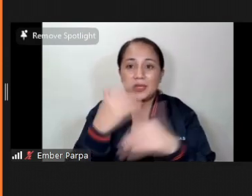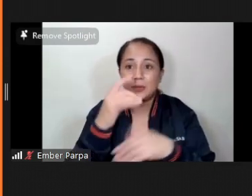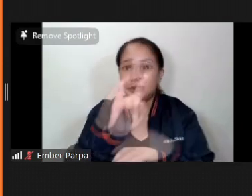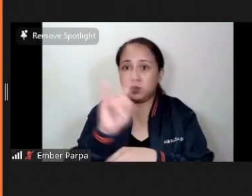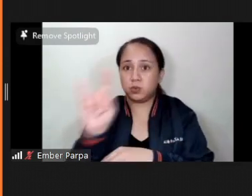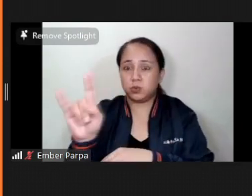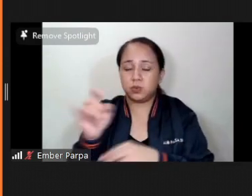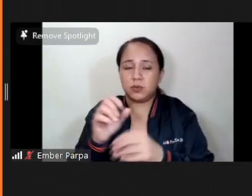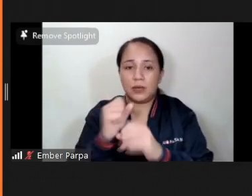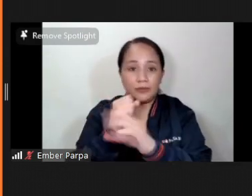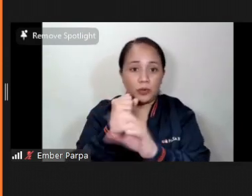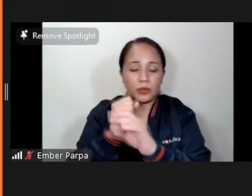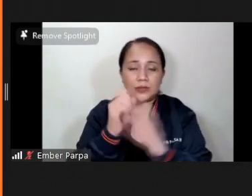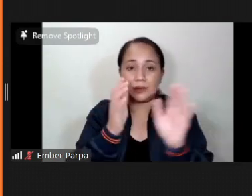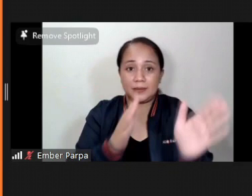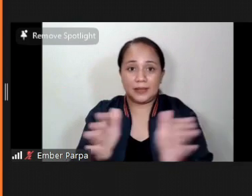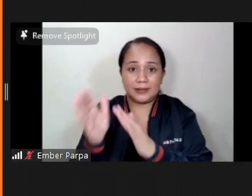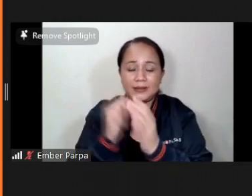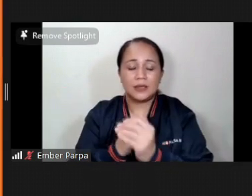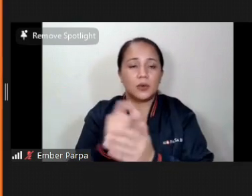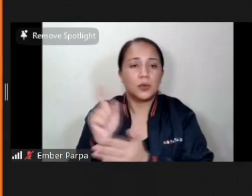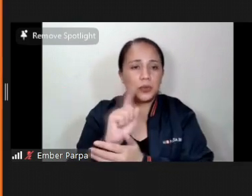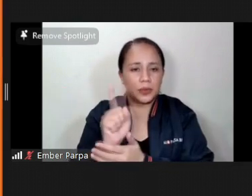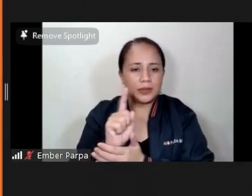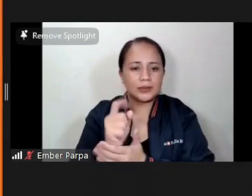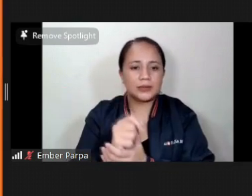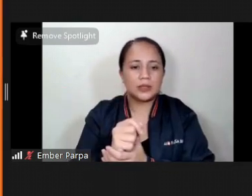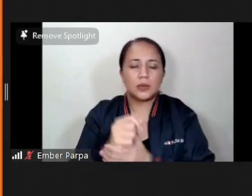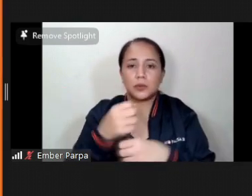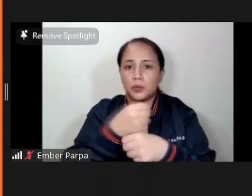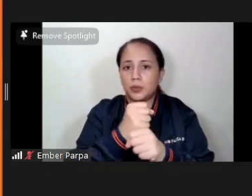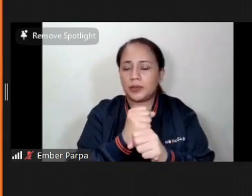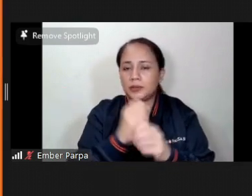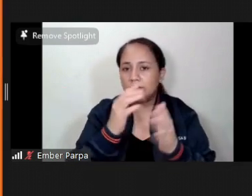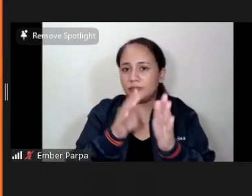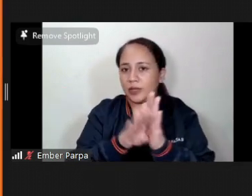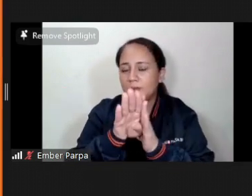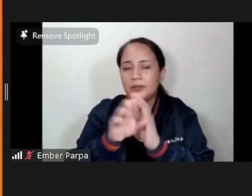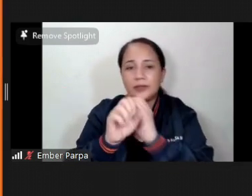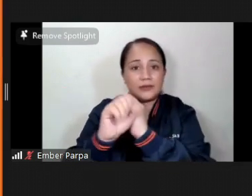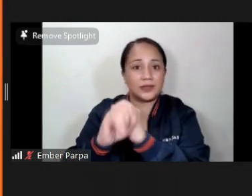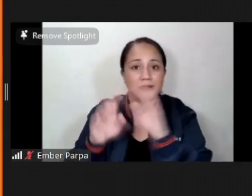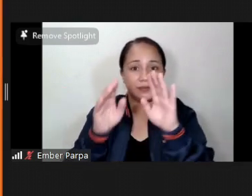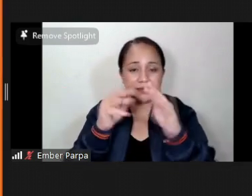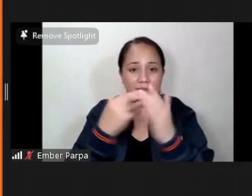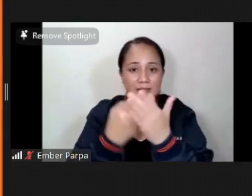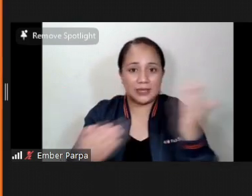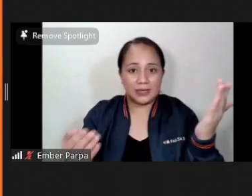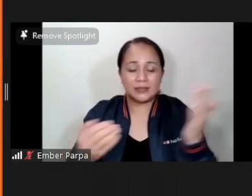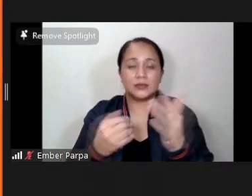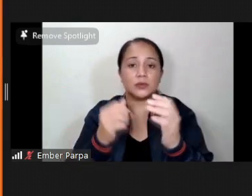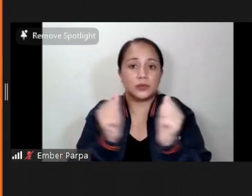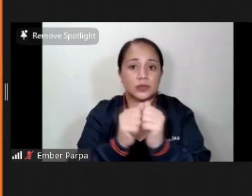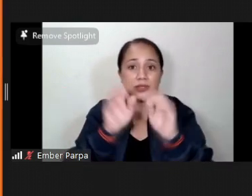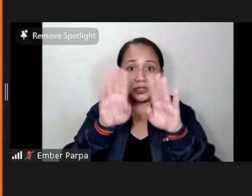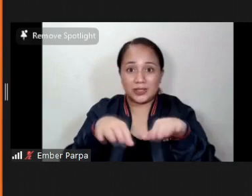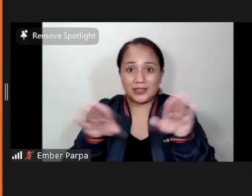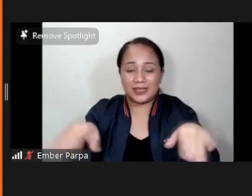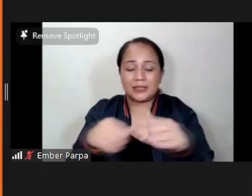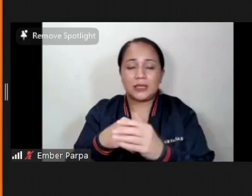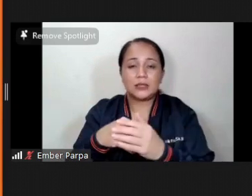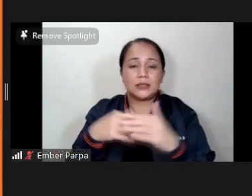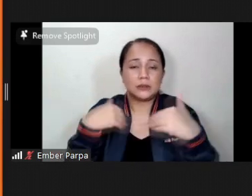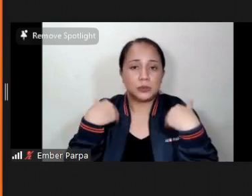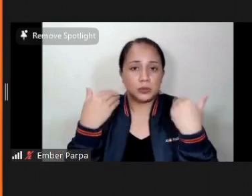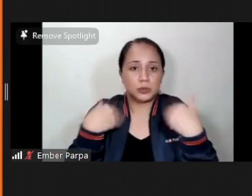advocacy and plano, andito po ang co-created development of advocacy materials with children and adolescents